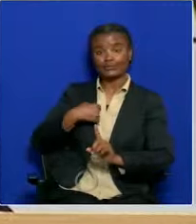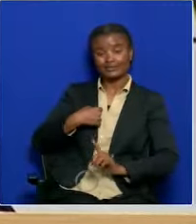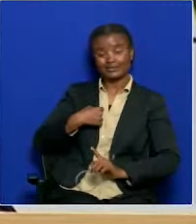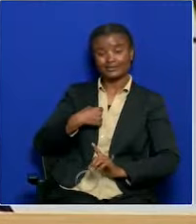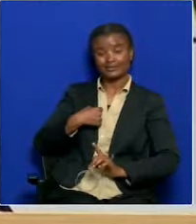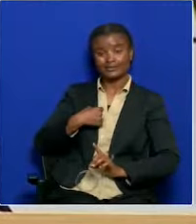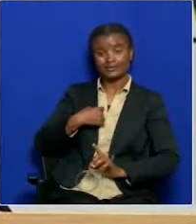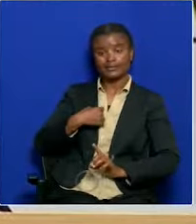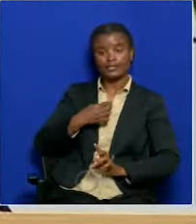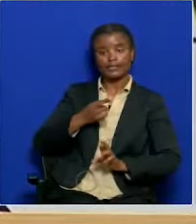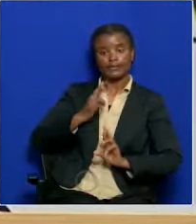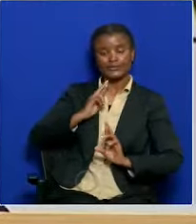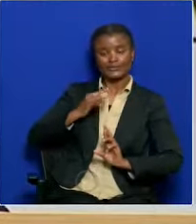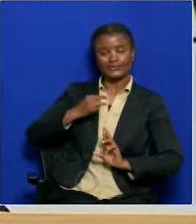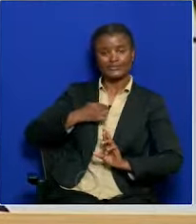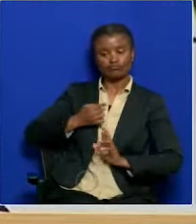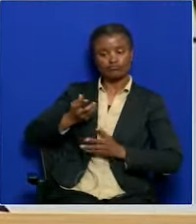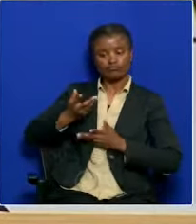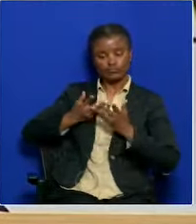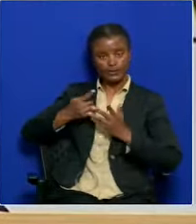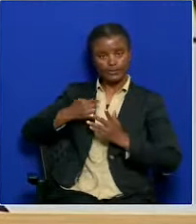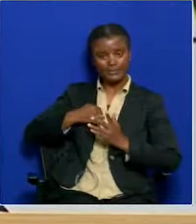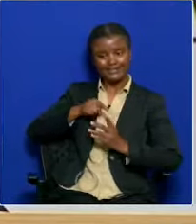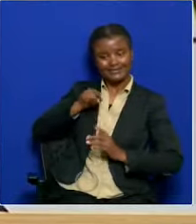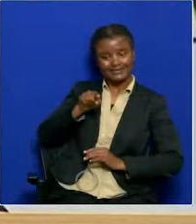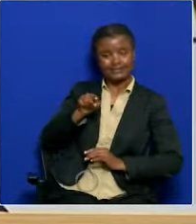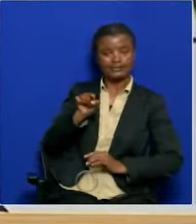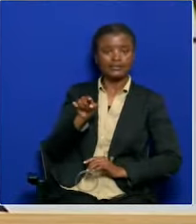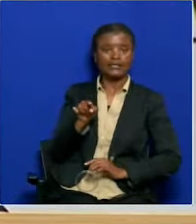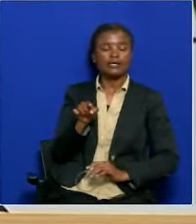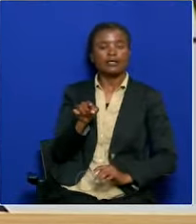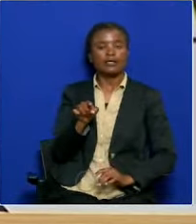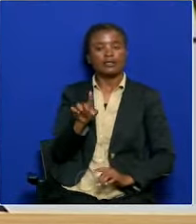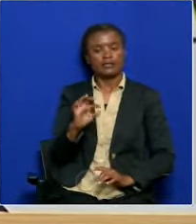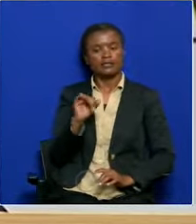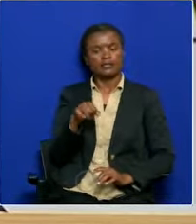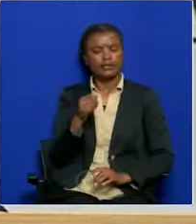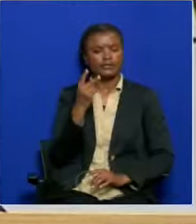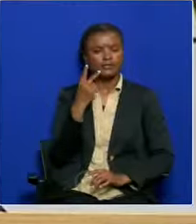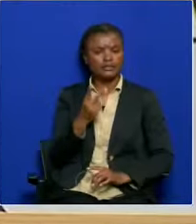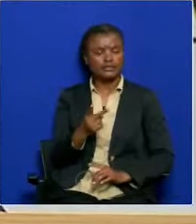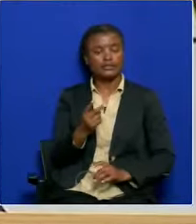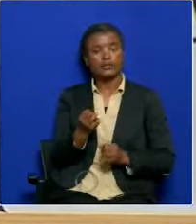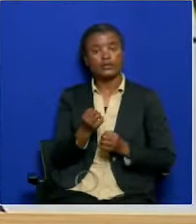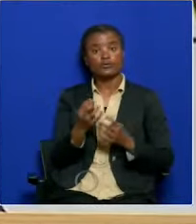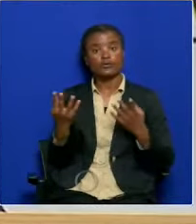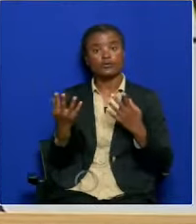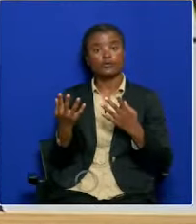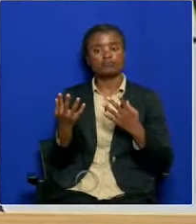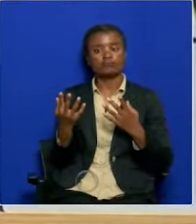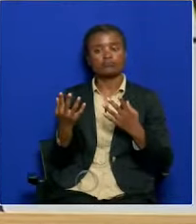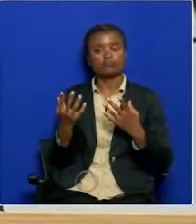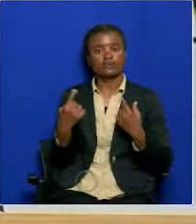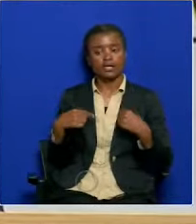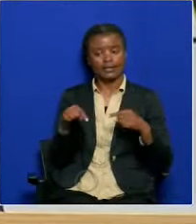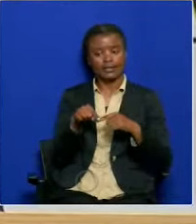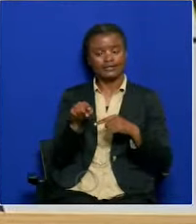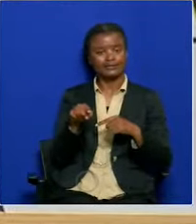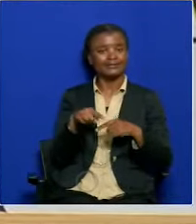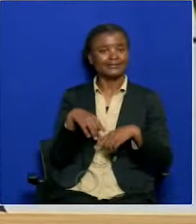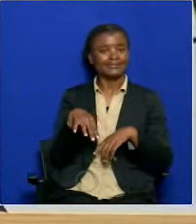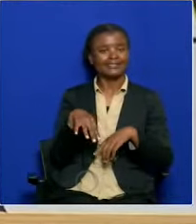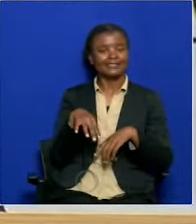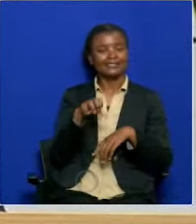him. Thank you. Yeah, you'll see a lot of us officers, we like sending him because he's